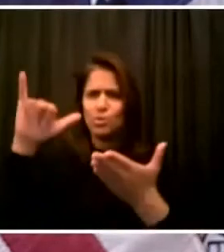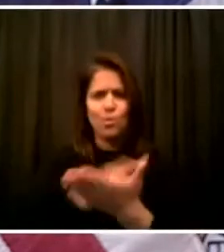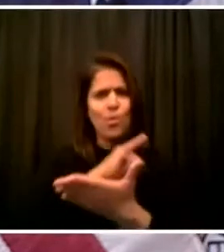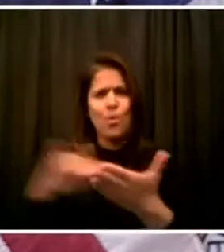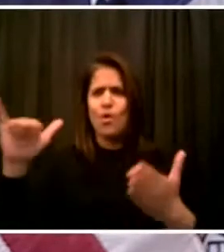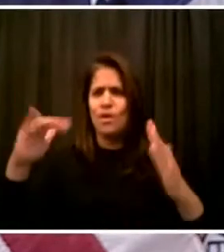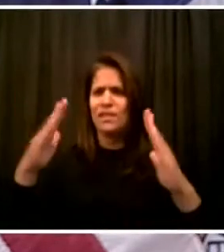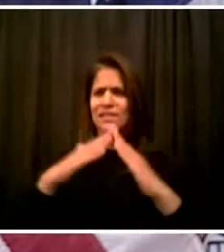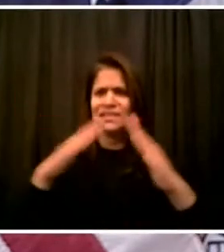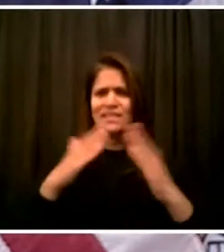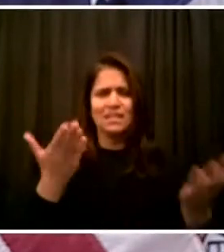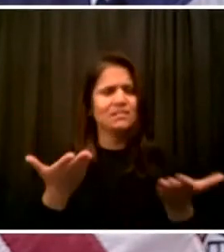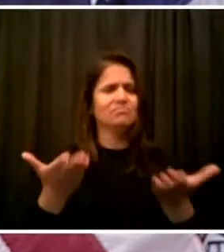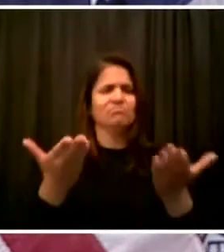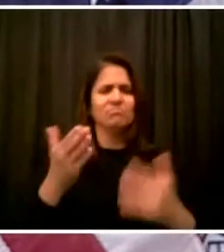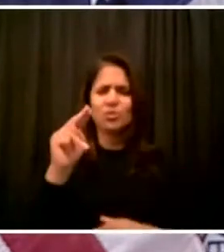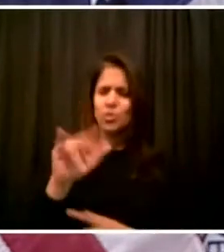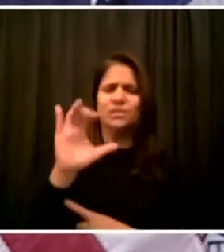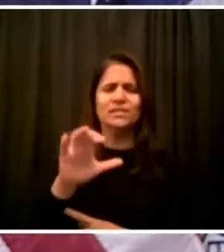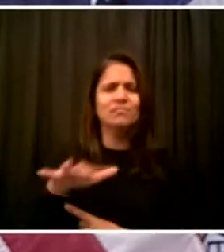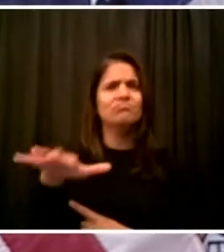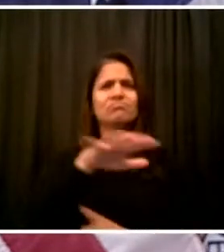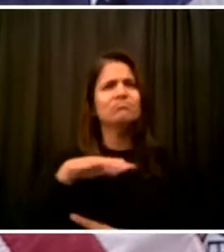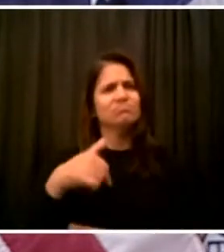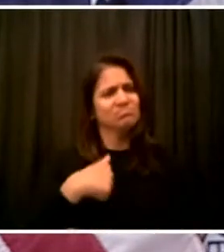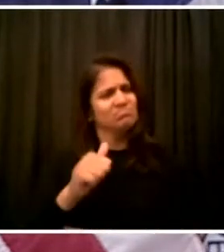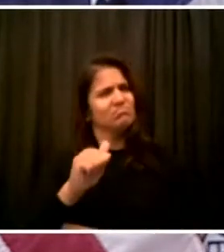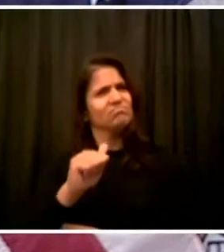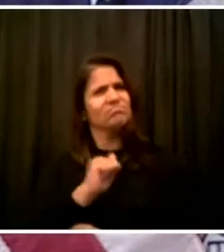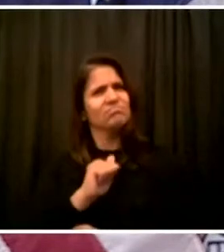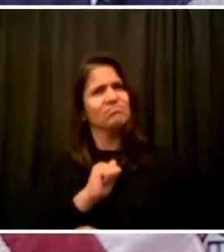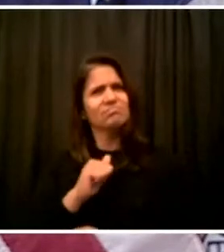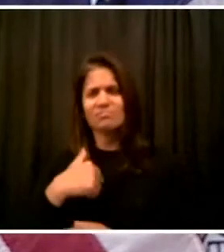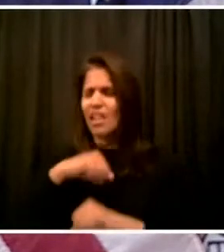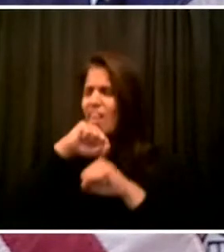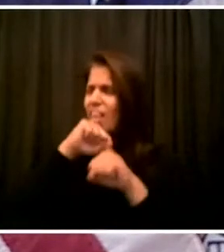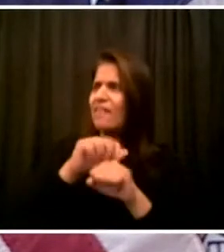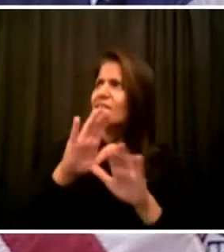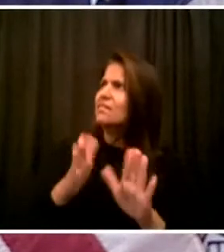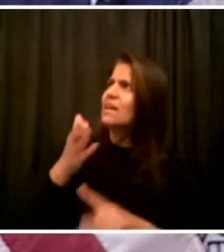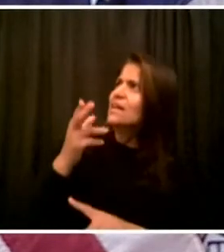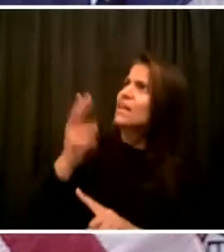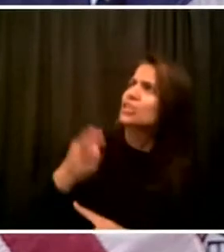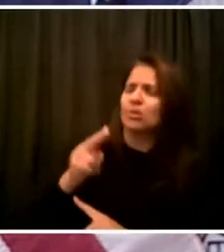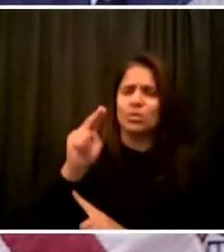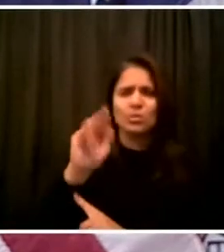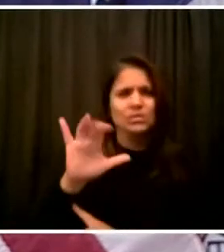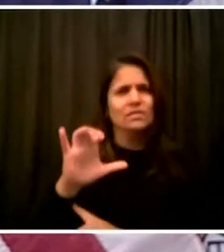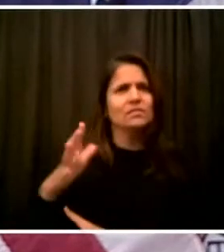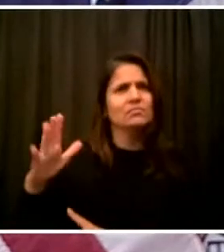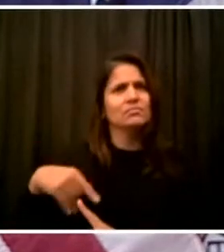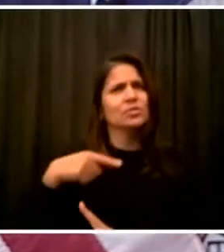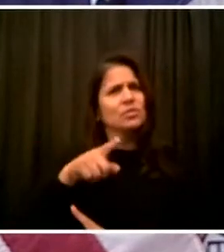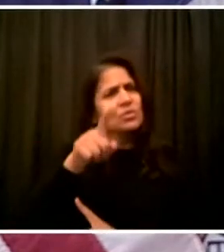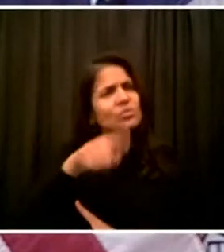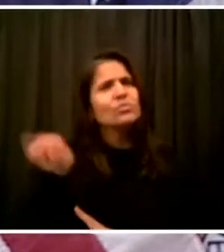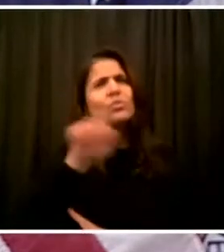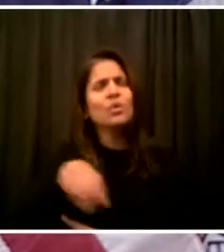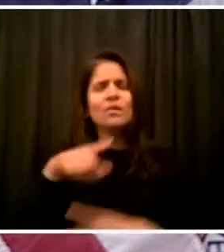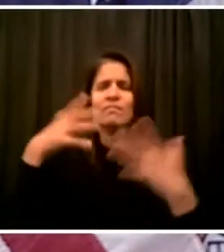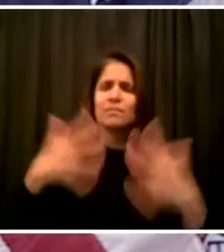history, you've lived here, you've seen this city through so much. I'm amazed when I